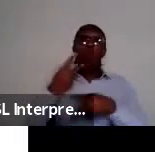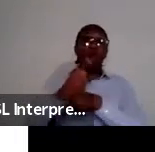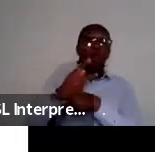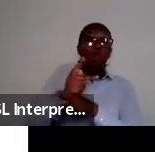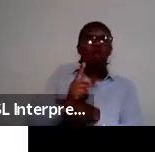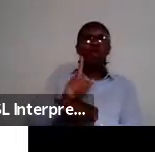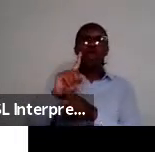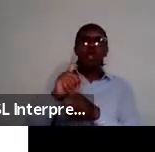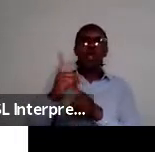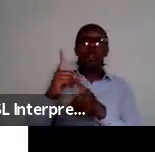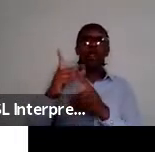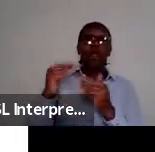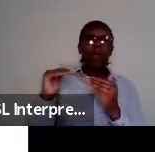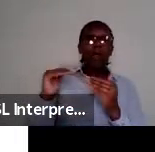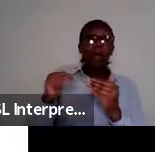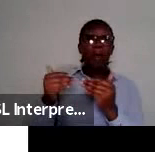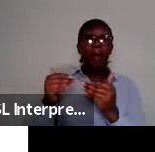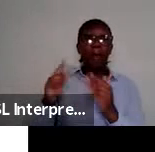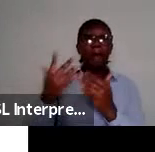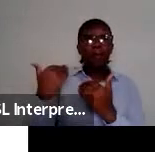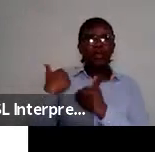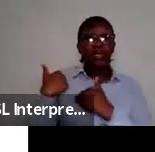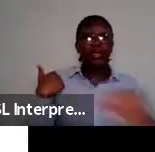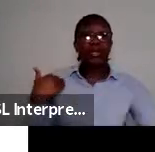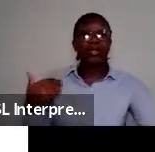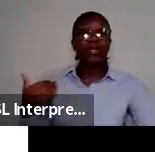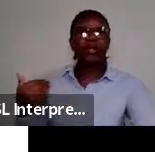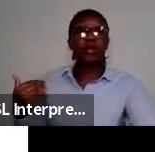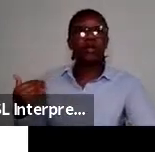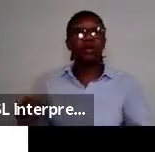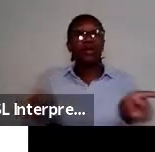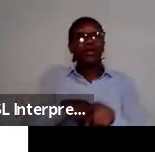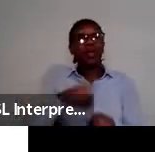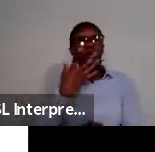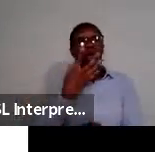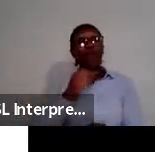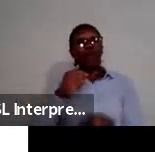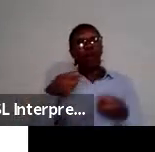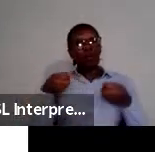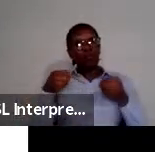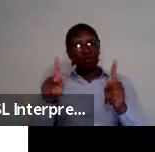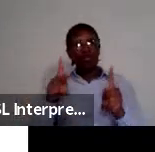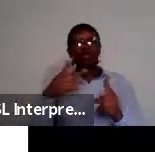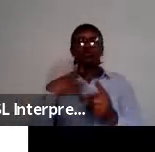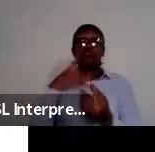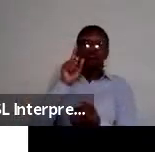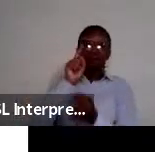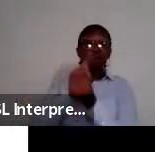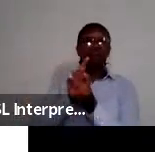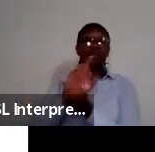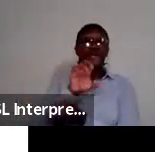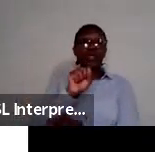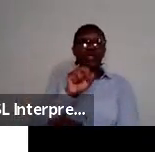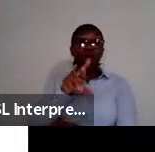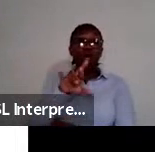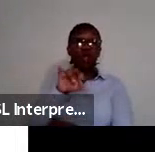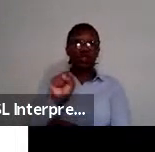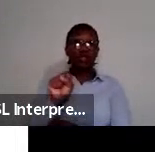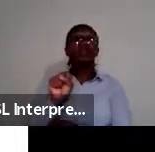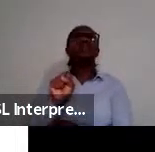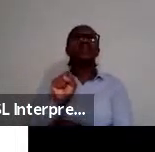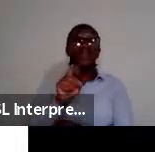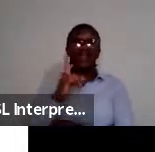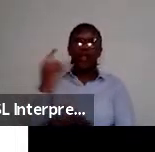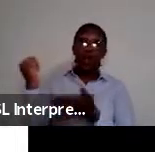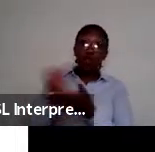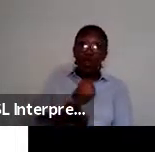protecting as your IP, you've got the opportunity to approach SARS and actually register